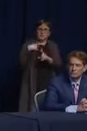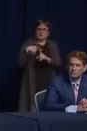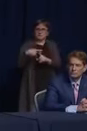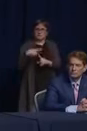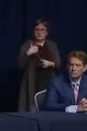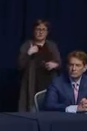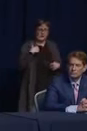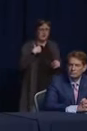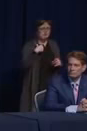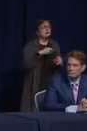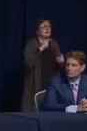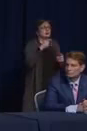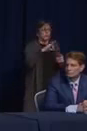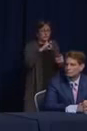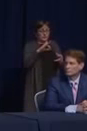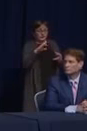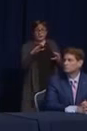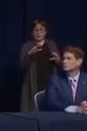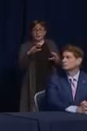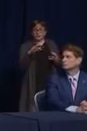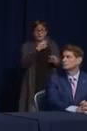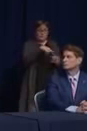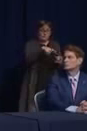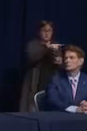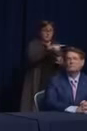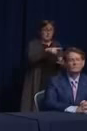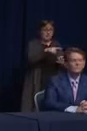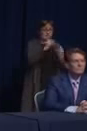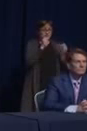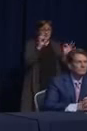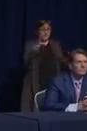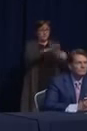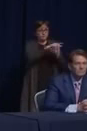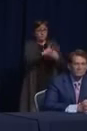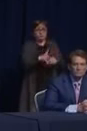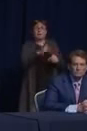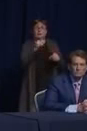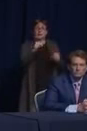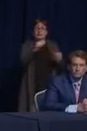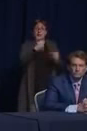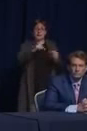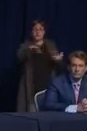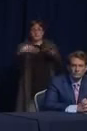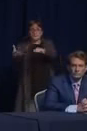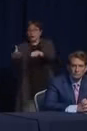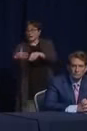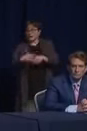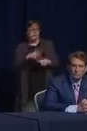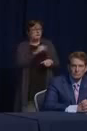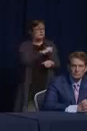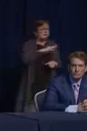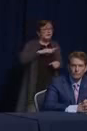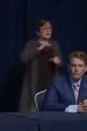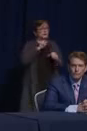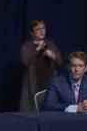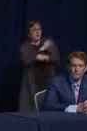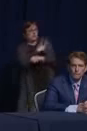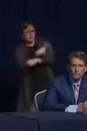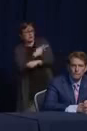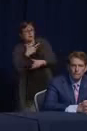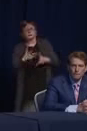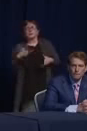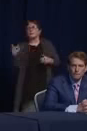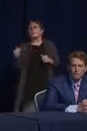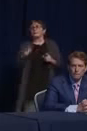the fatalities? Well, they definitely only involve employees, to the fact that the employees are taking care of the patients. It's